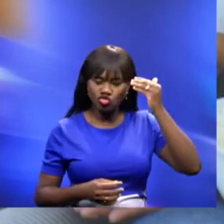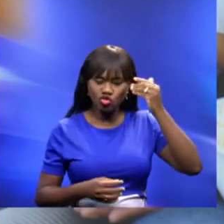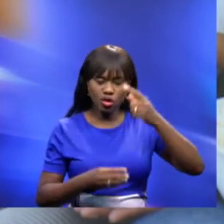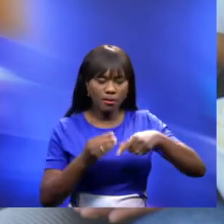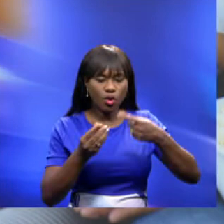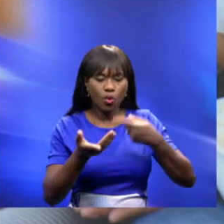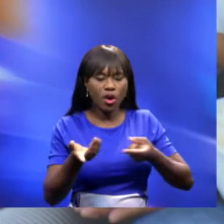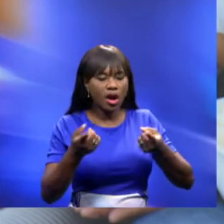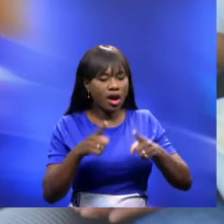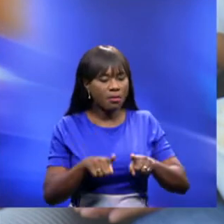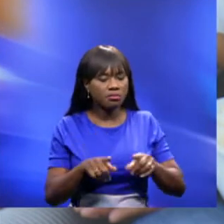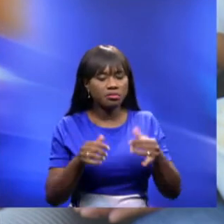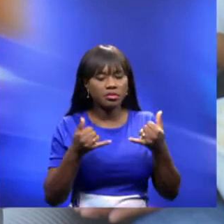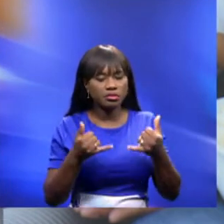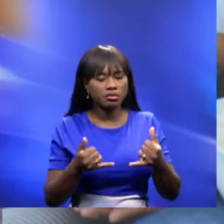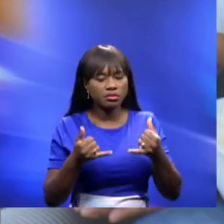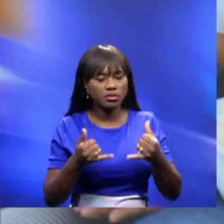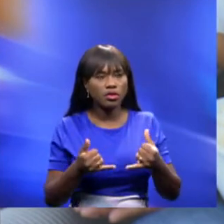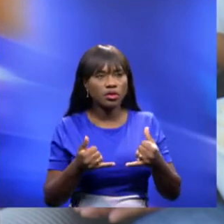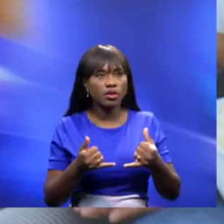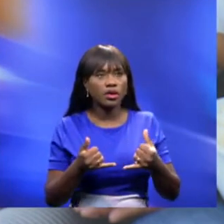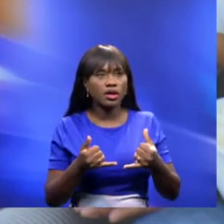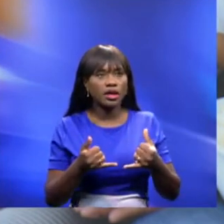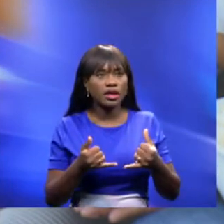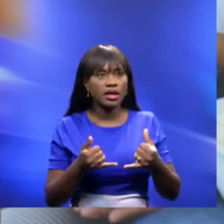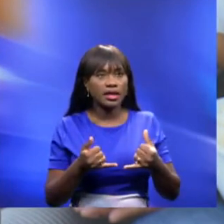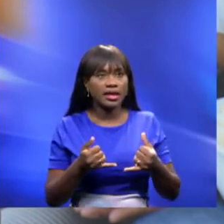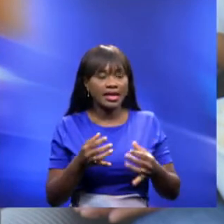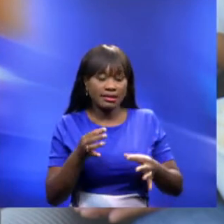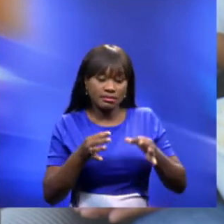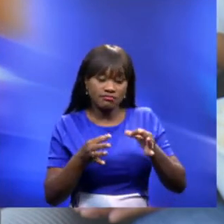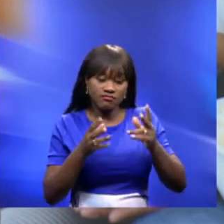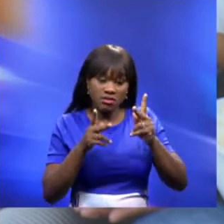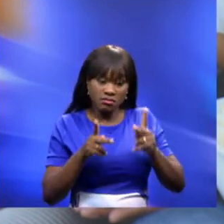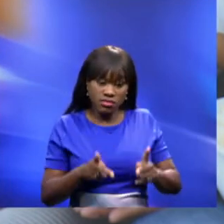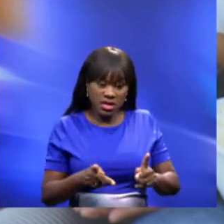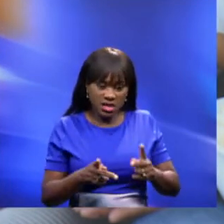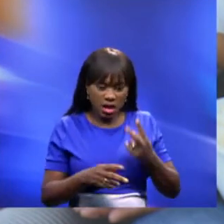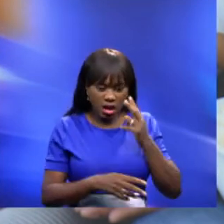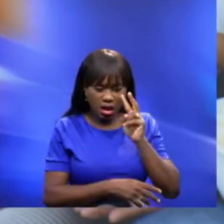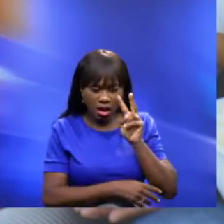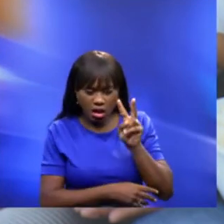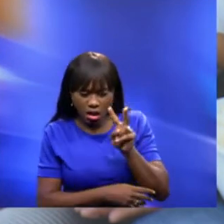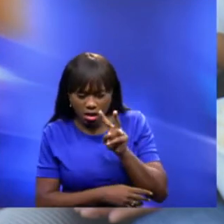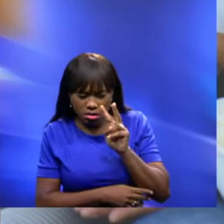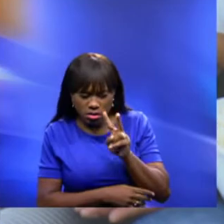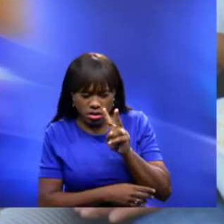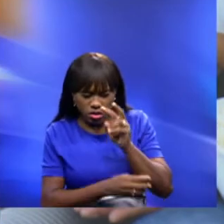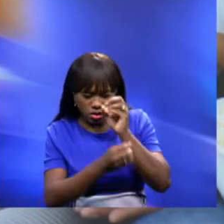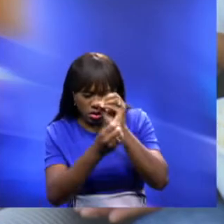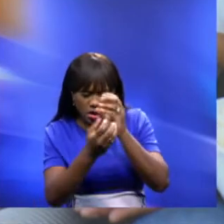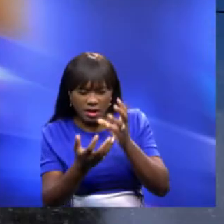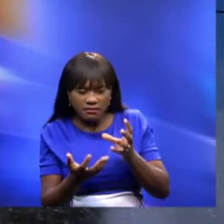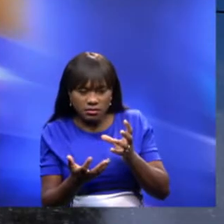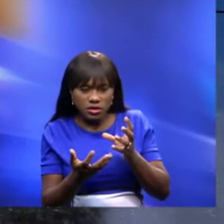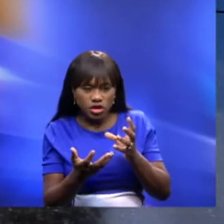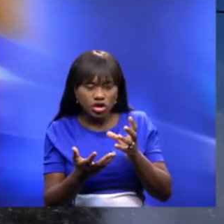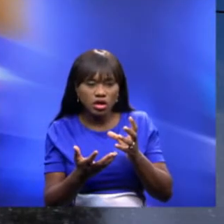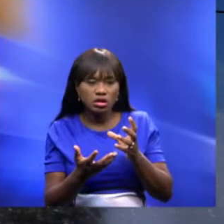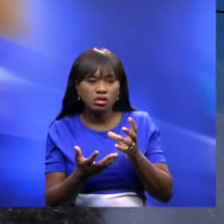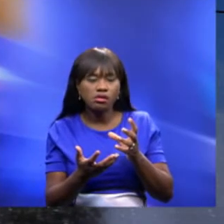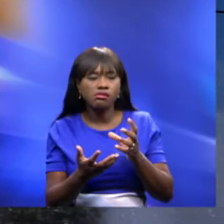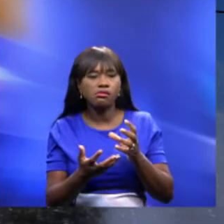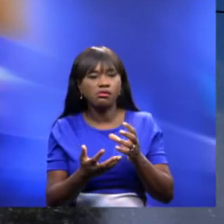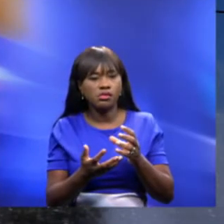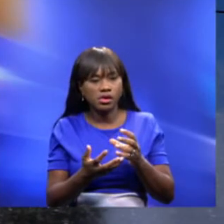in terms of is someone actually looking at your information, Wendell? And we may assume that it is not happening, and we